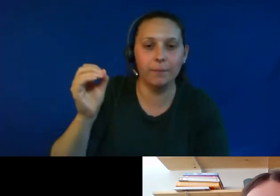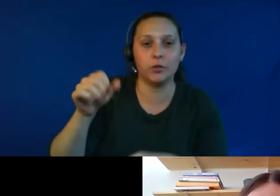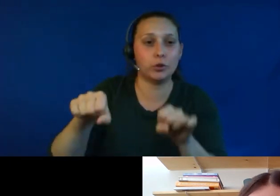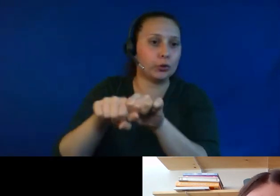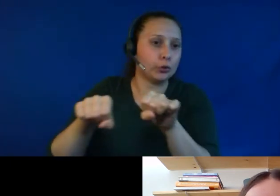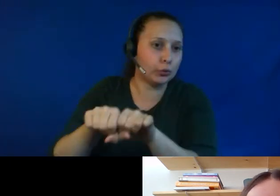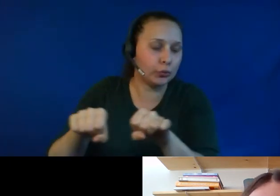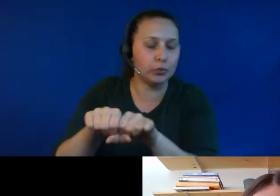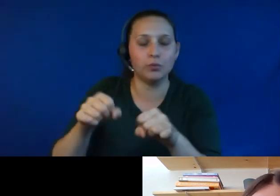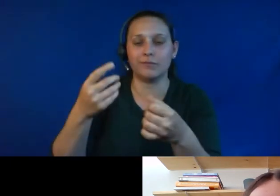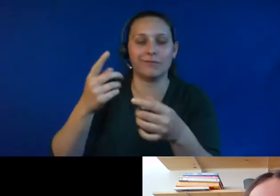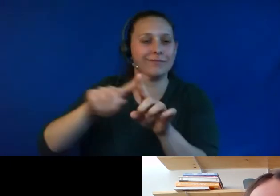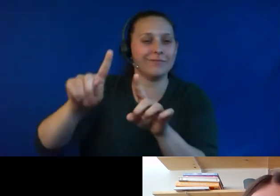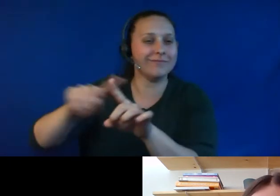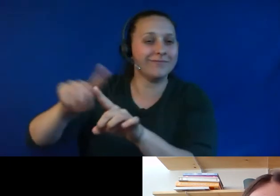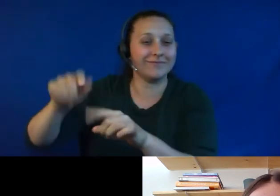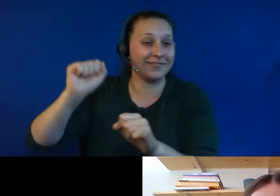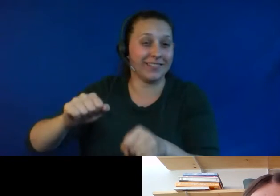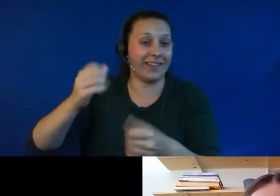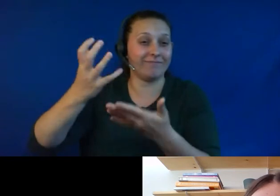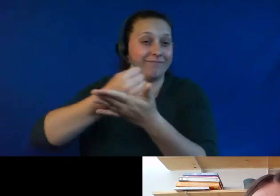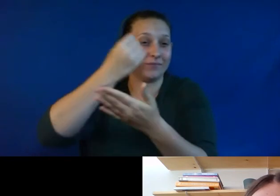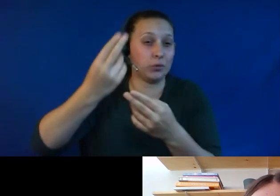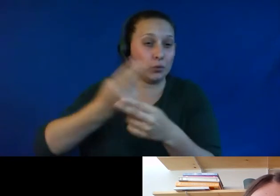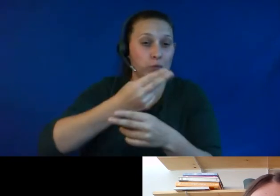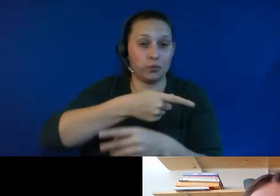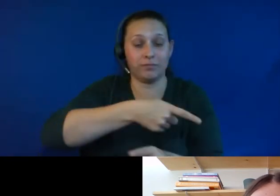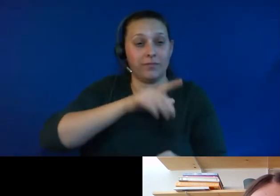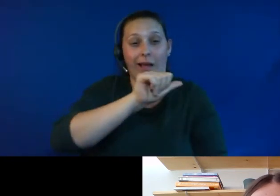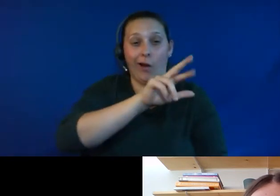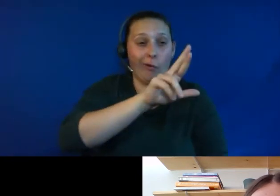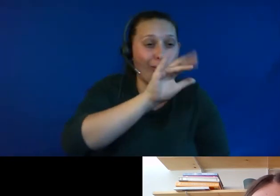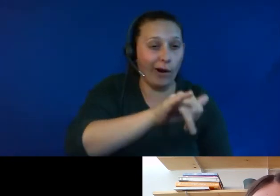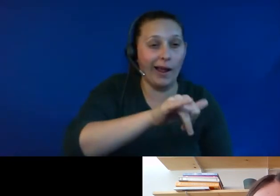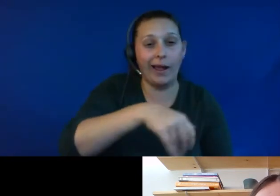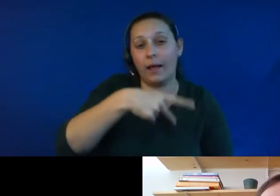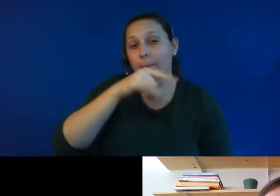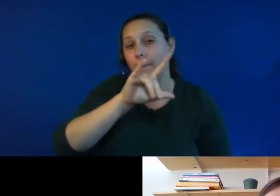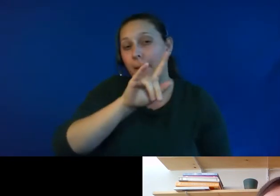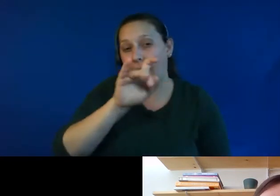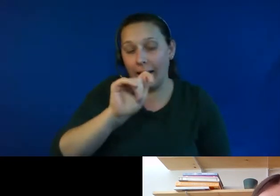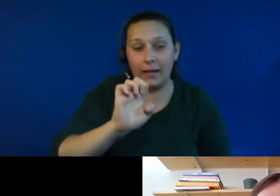shoes. So there's a lot of different applications that can be used with array, with palette, and with element.